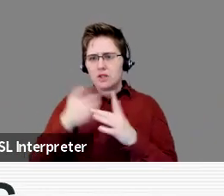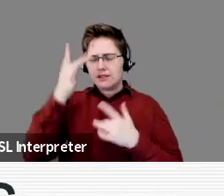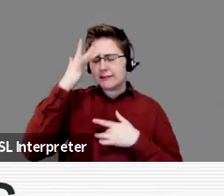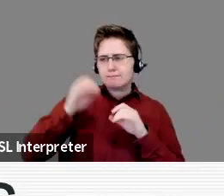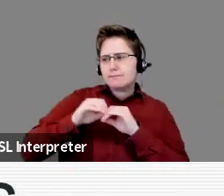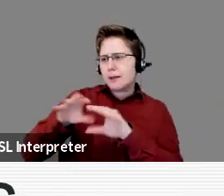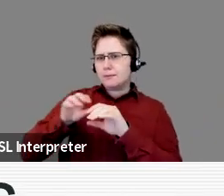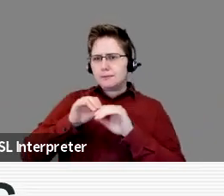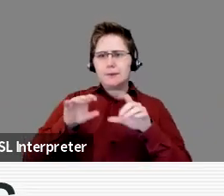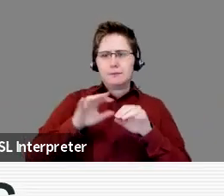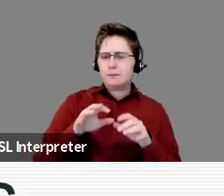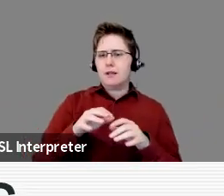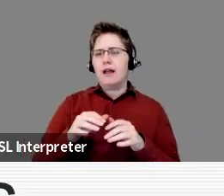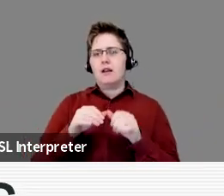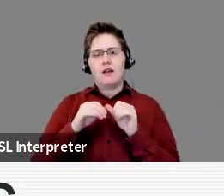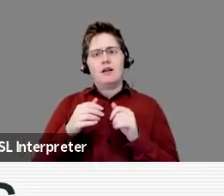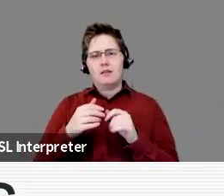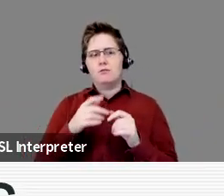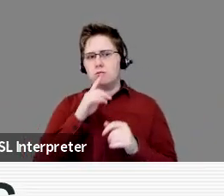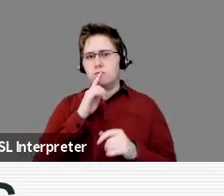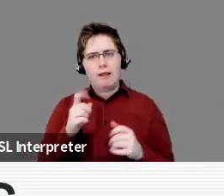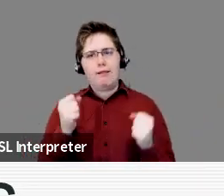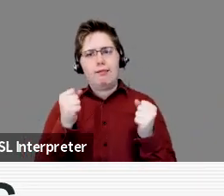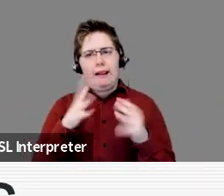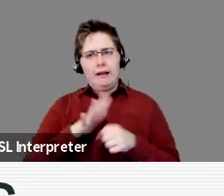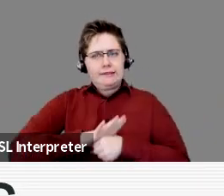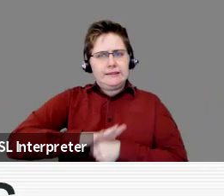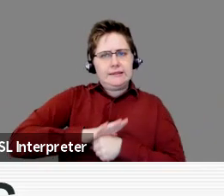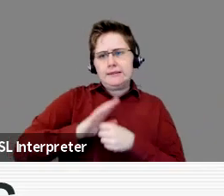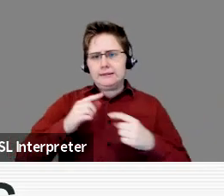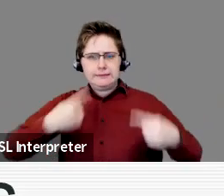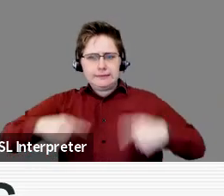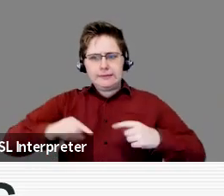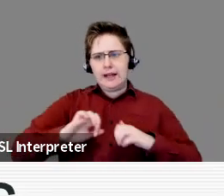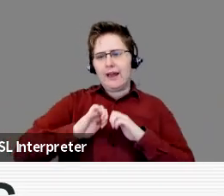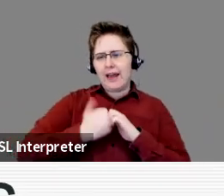was and has continued to be a lot of tension and contention between how